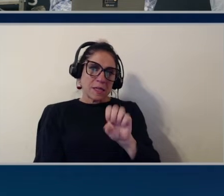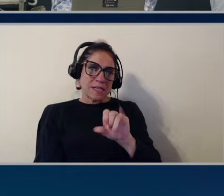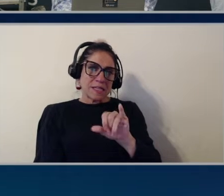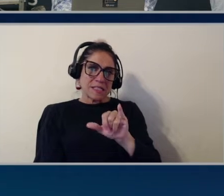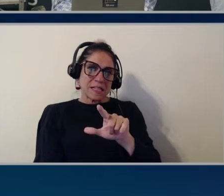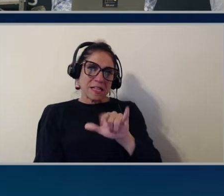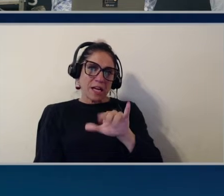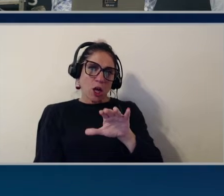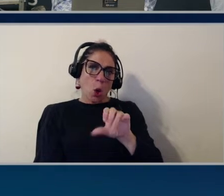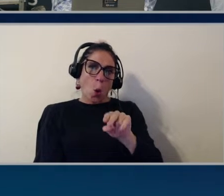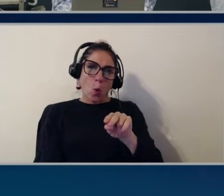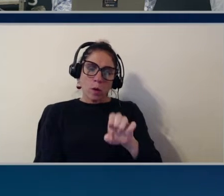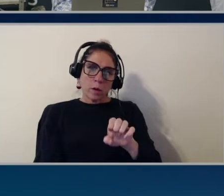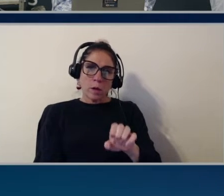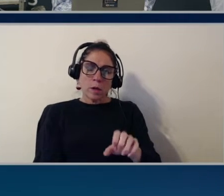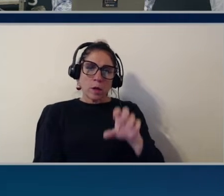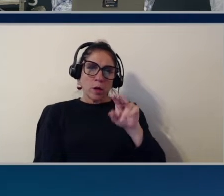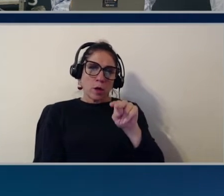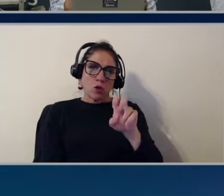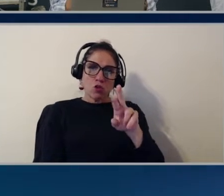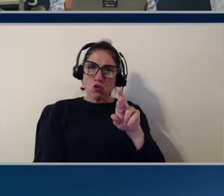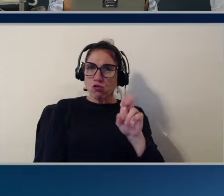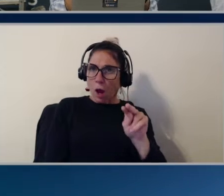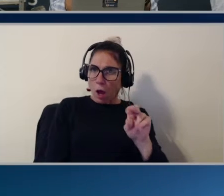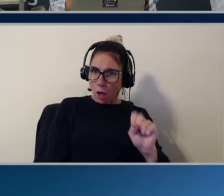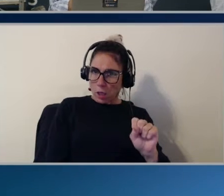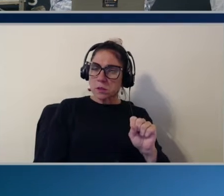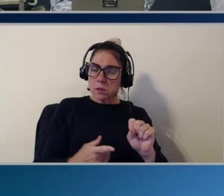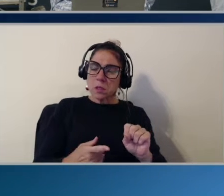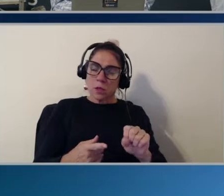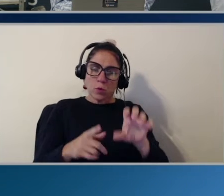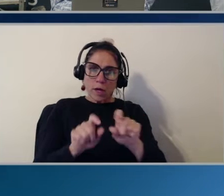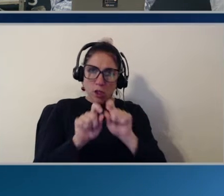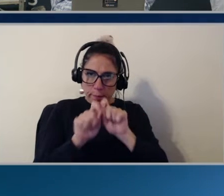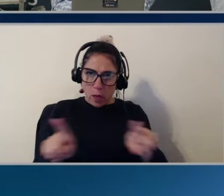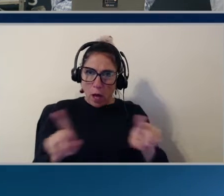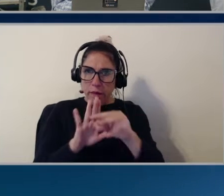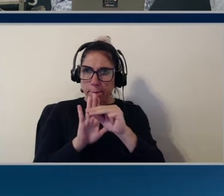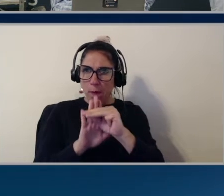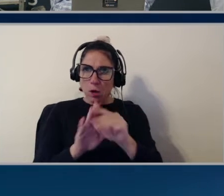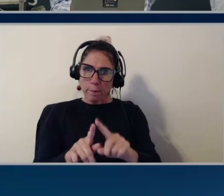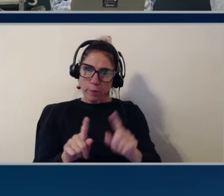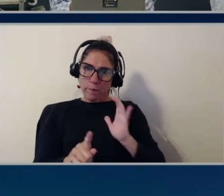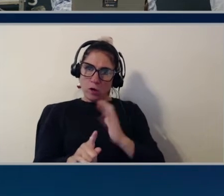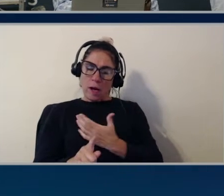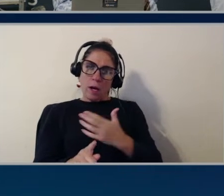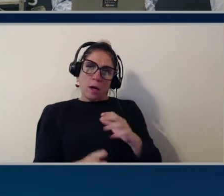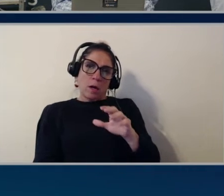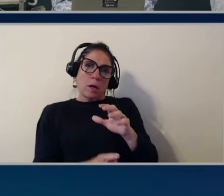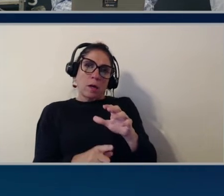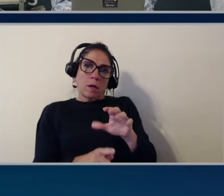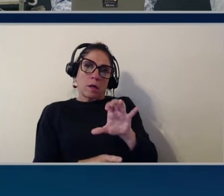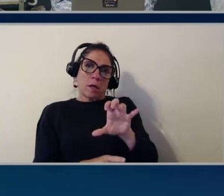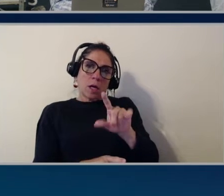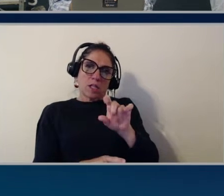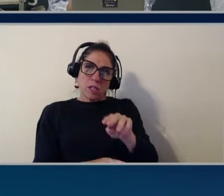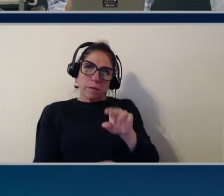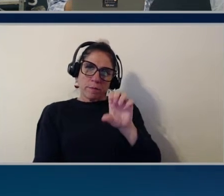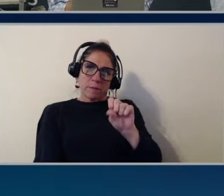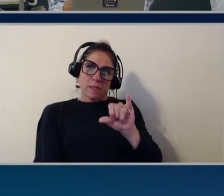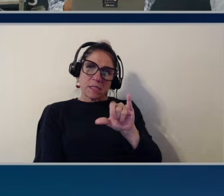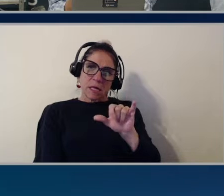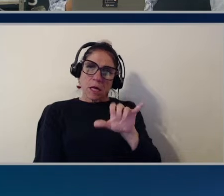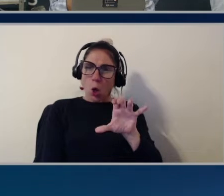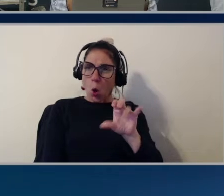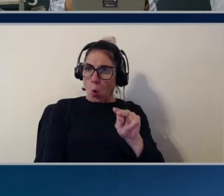neurons, and you can deploy a model. But when you're deploying the model on our custom silicon, model needs to be compiled.